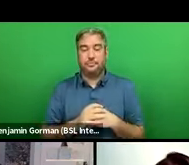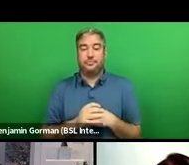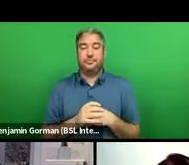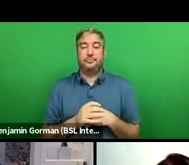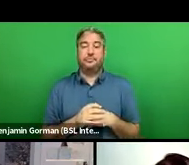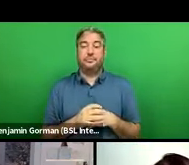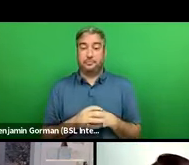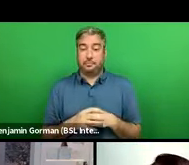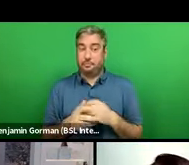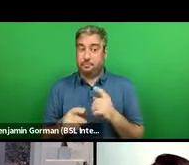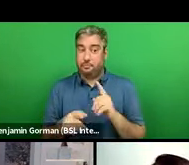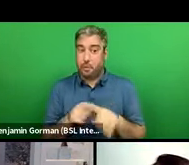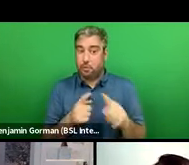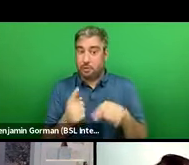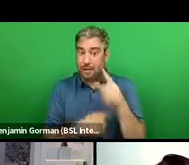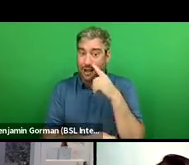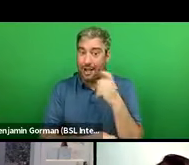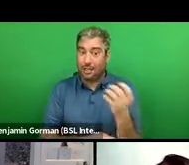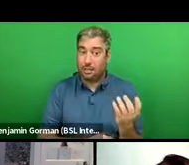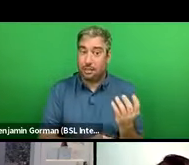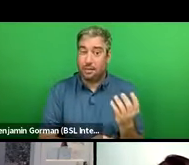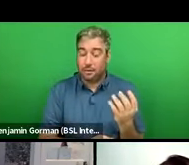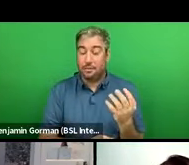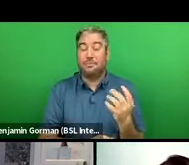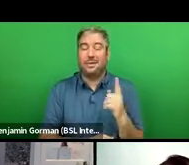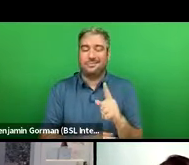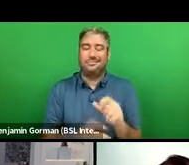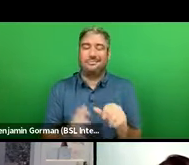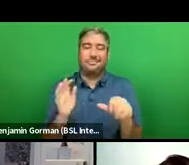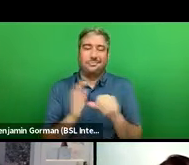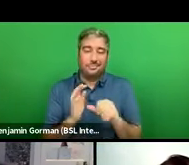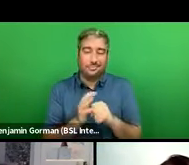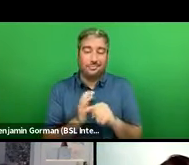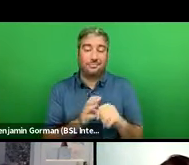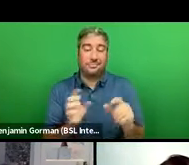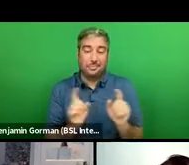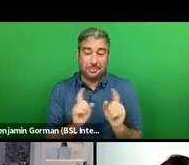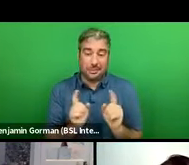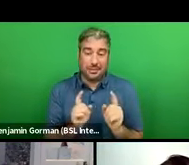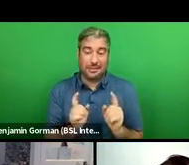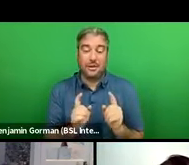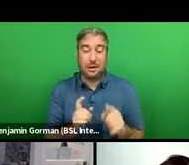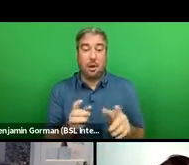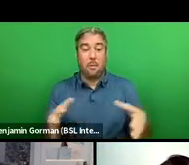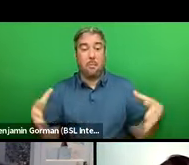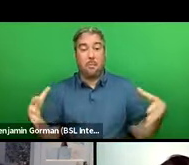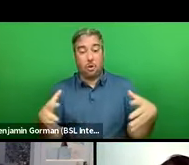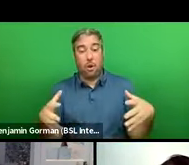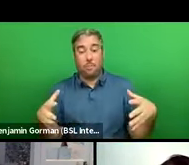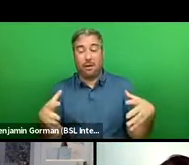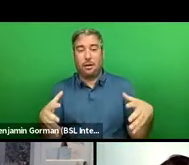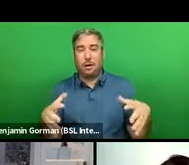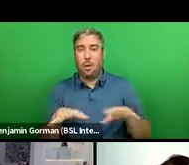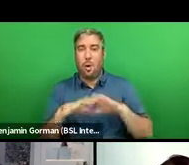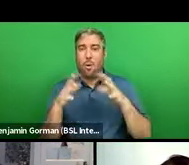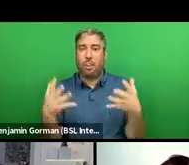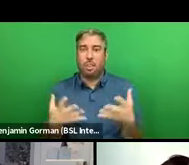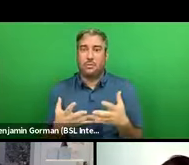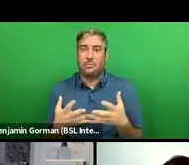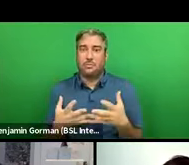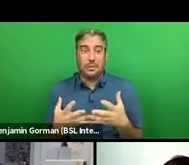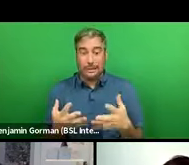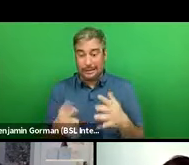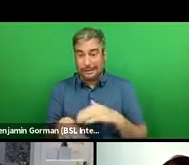difficult thing here is that these monopolies are global. Even in the case of small firms, let's take another sector, services